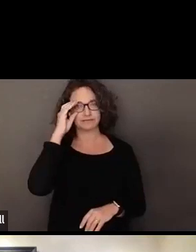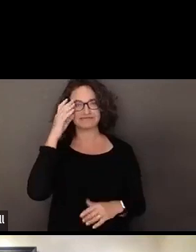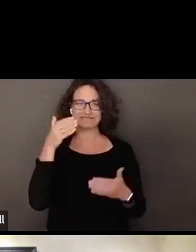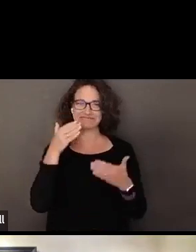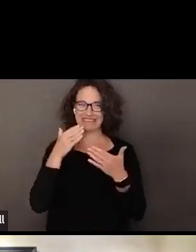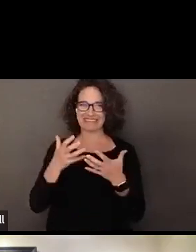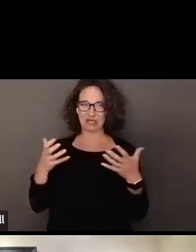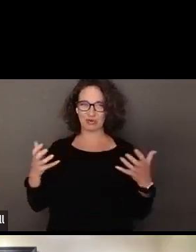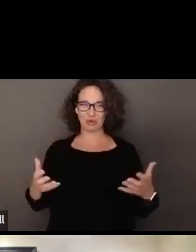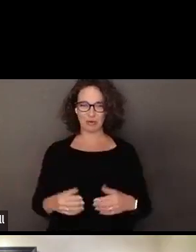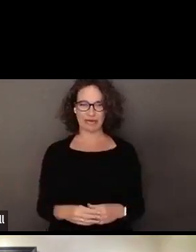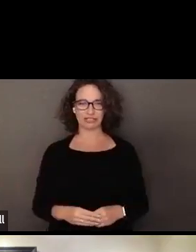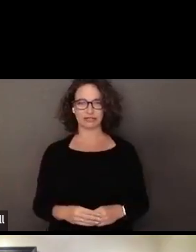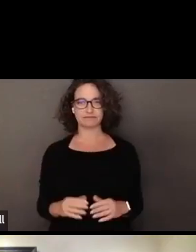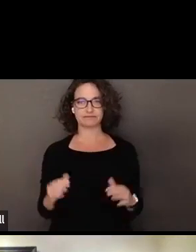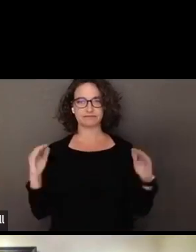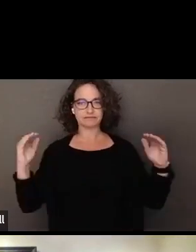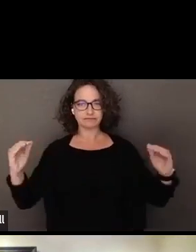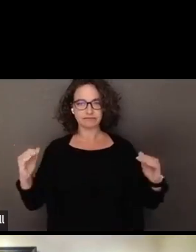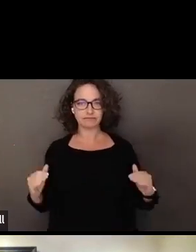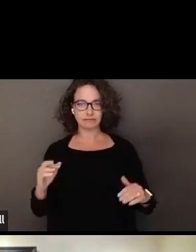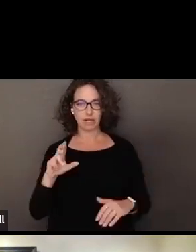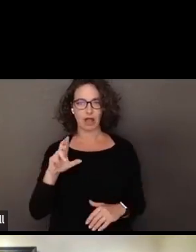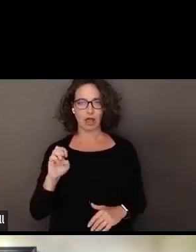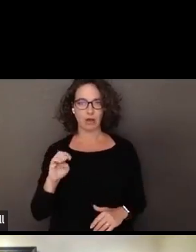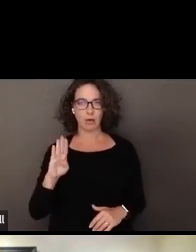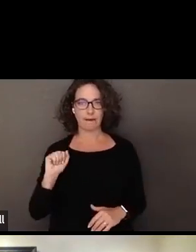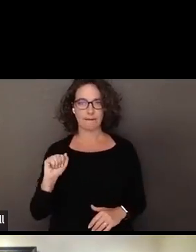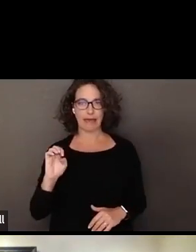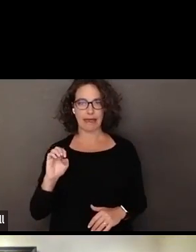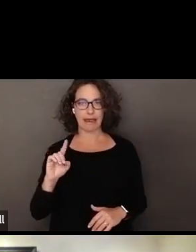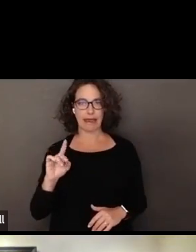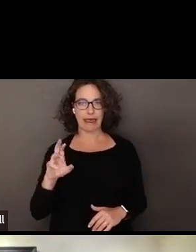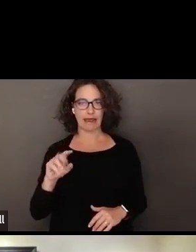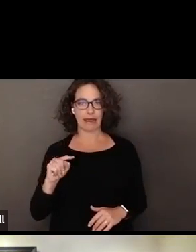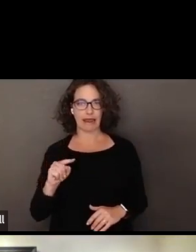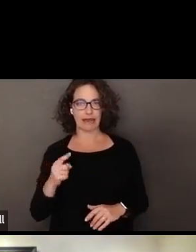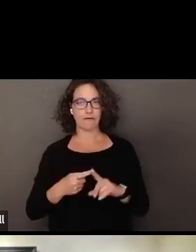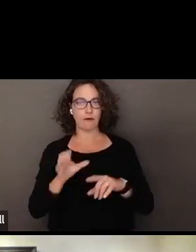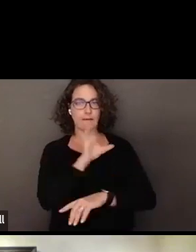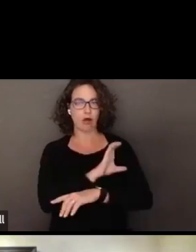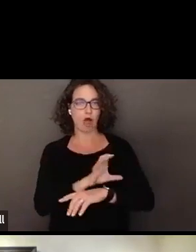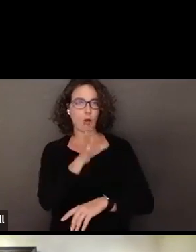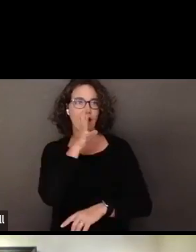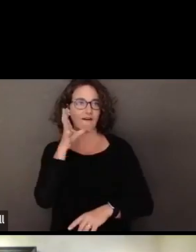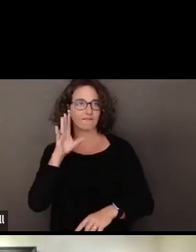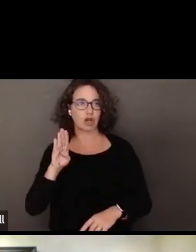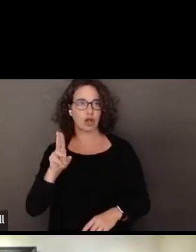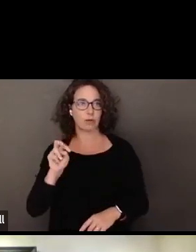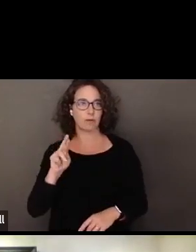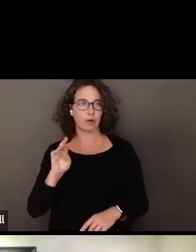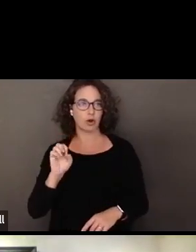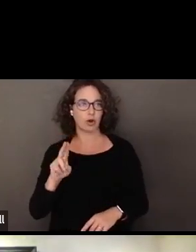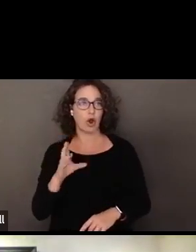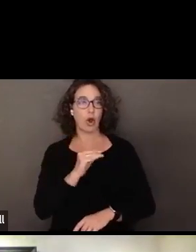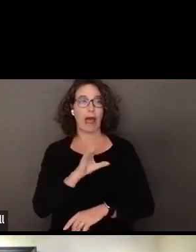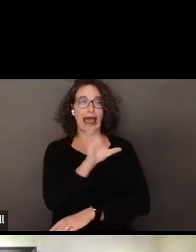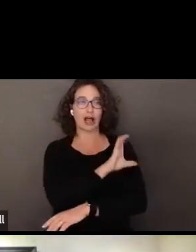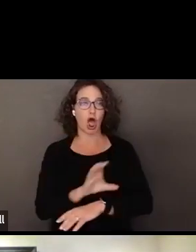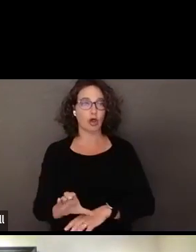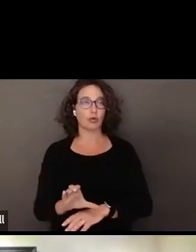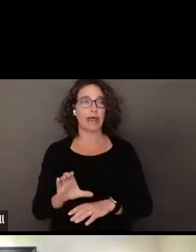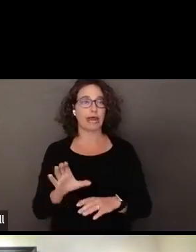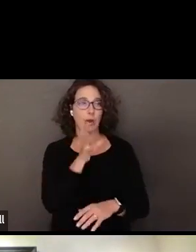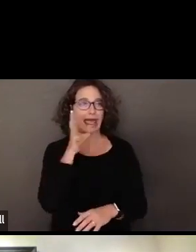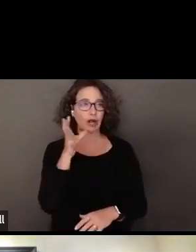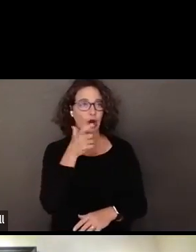much, Mariel. Up next is Rebecca Edlund with the Colorado Farm Bureau and the Colorado Agricultural Addiction and Mental